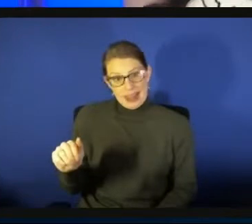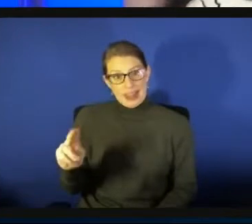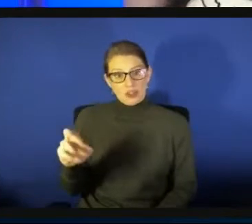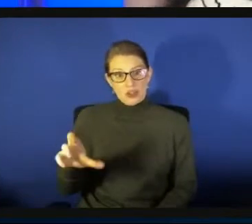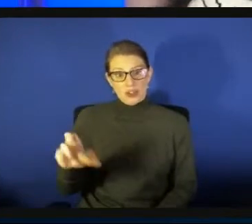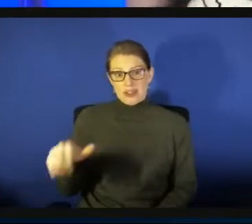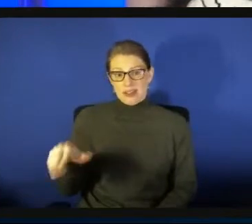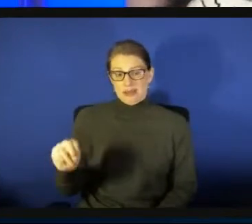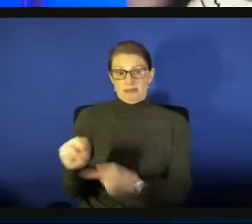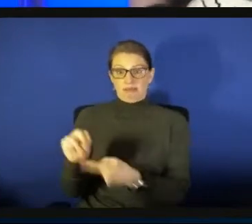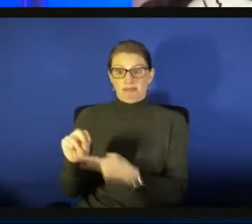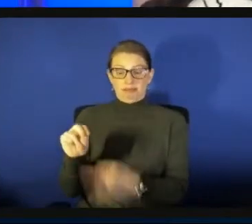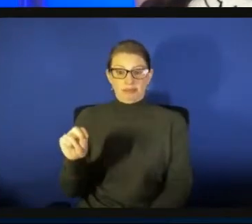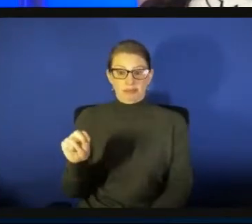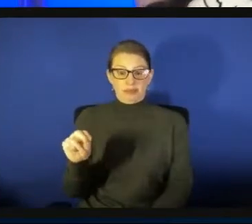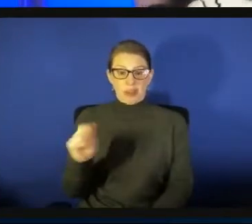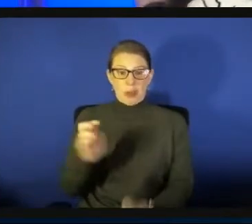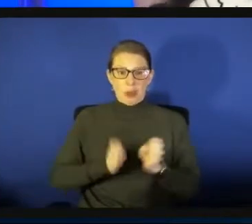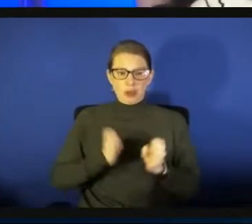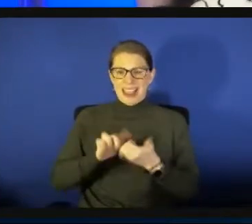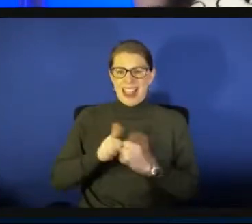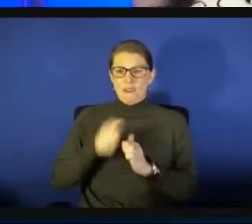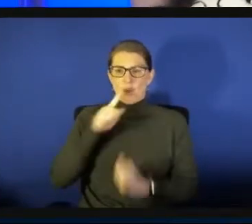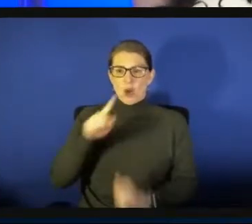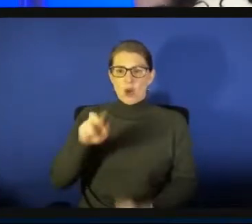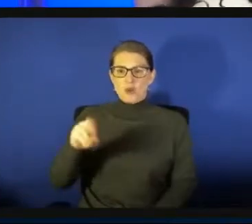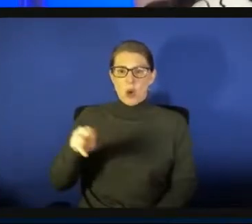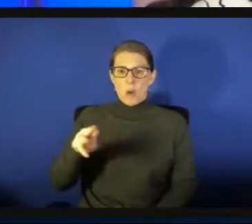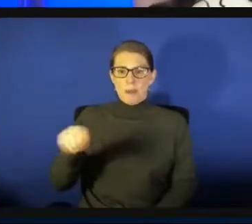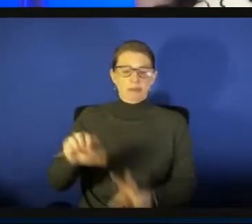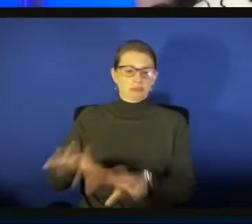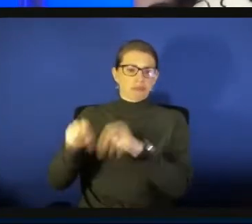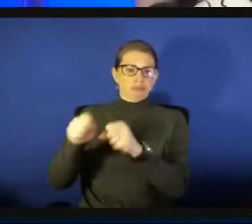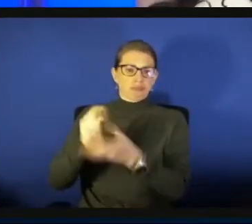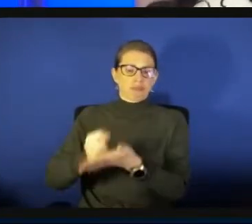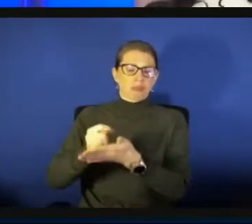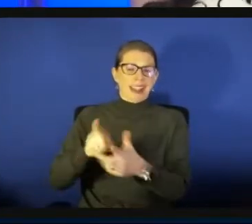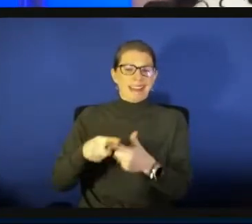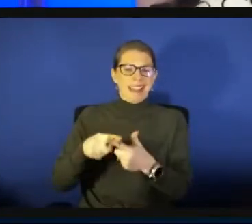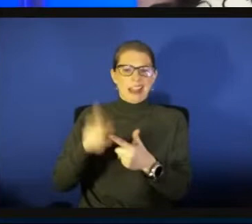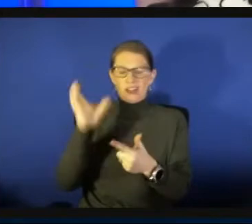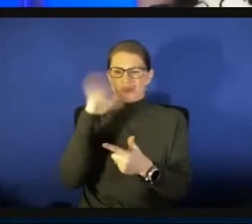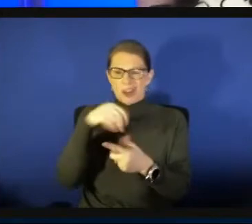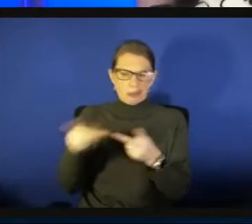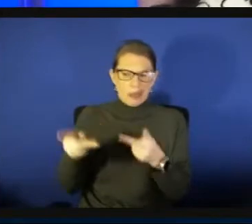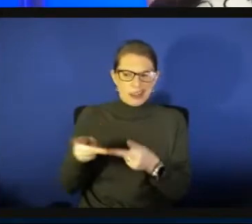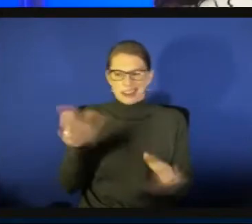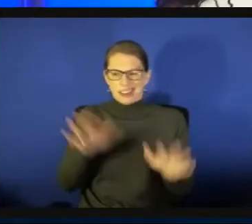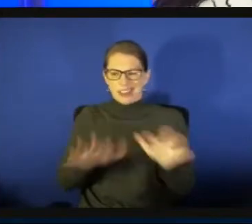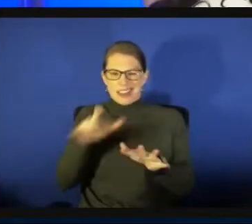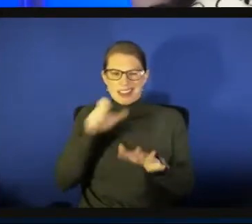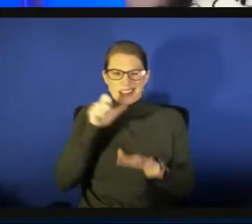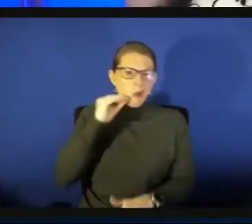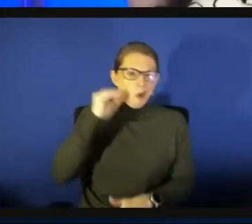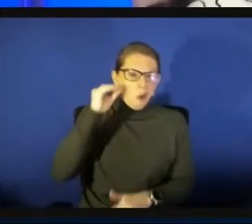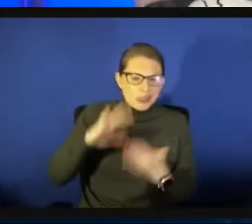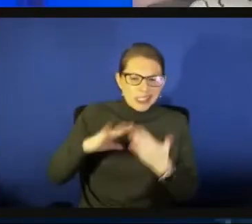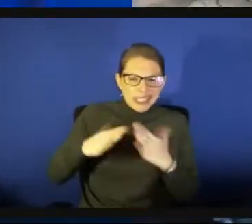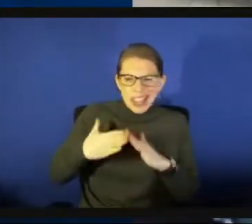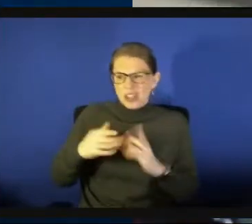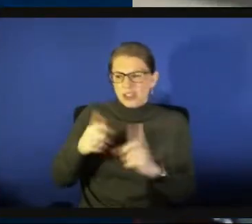for Roma, having to go through the treatment and then do it in a strange place that wasn't his hometown, and you're not near